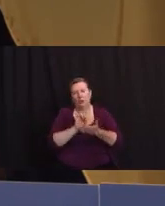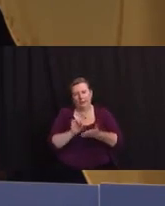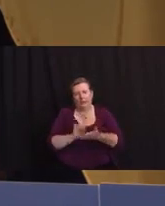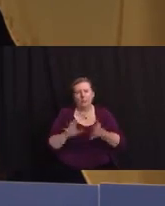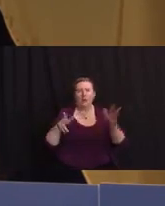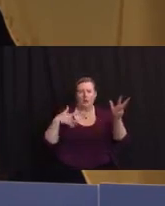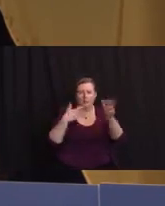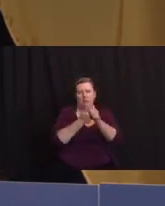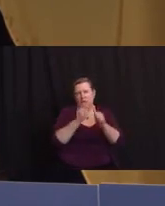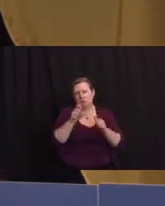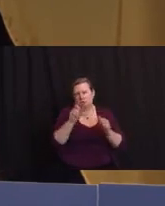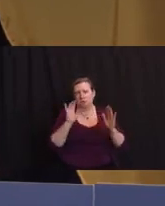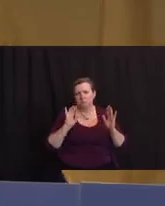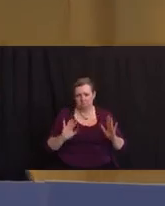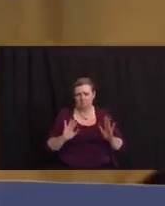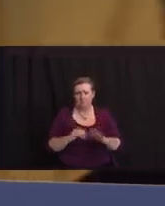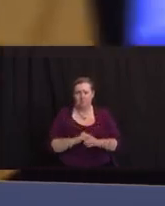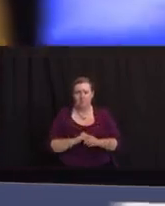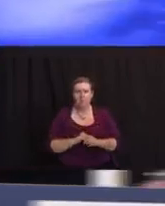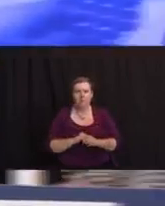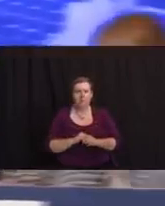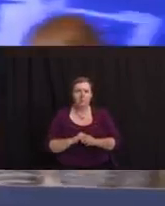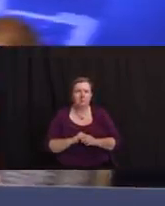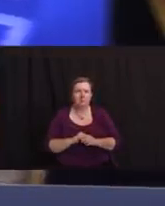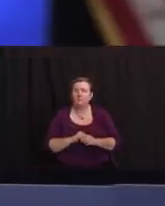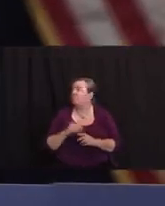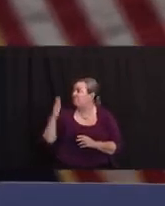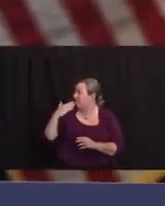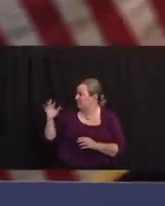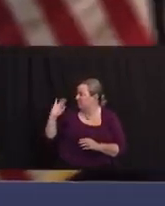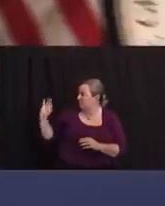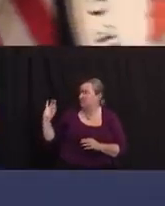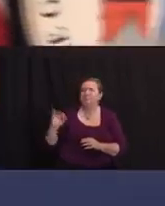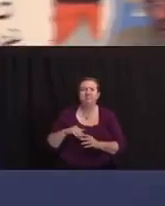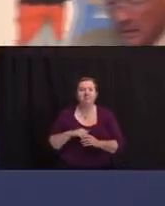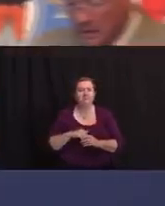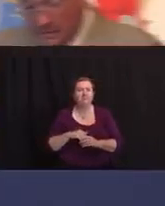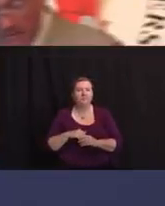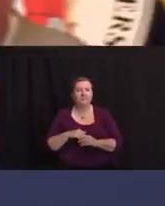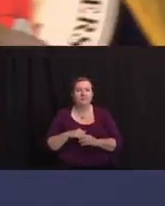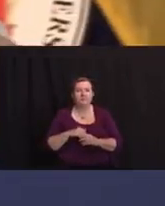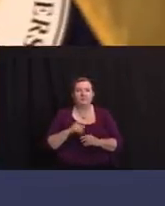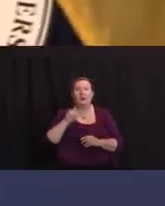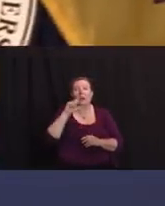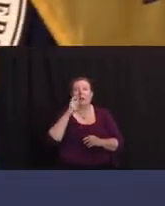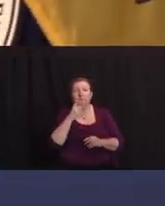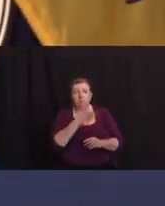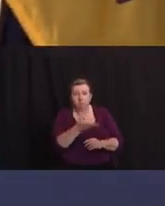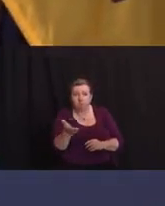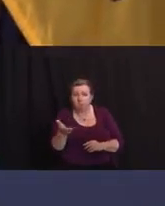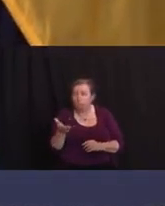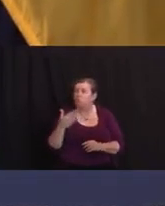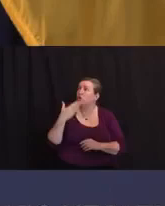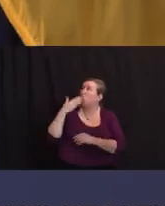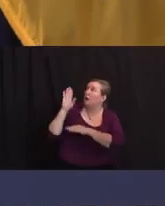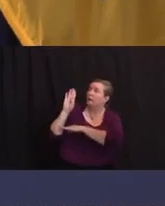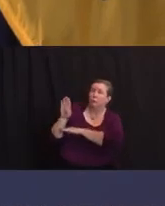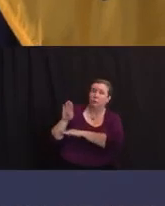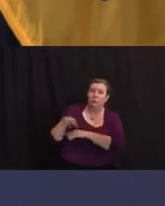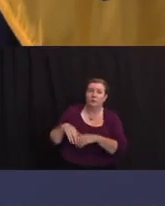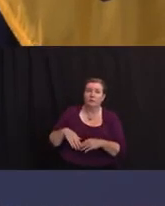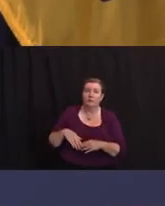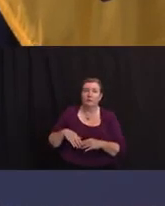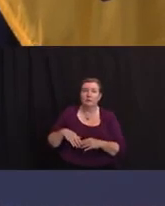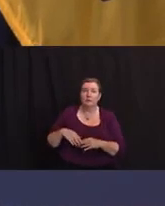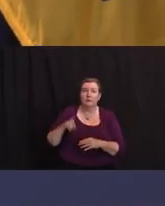reasonable. Thank you, Matt. Alex, good afternoon. Good afternoon, Governor. For Dr. Lifshitz, with so